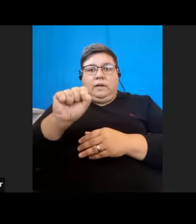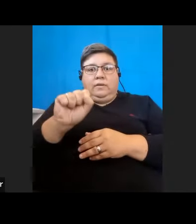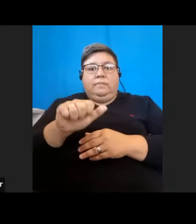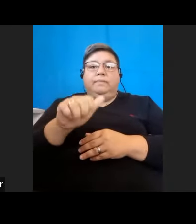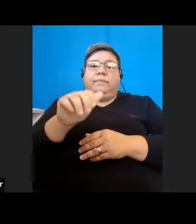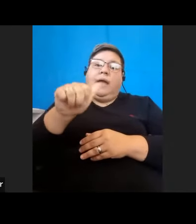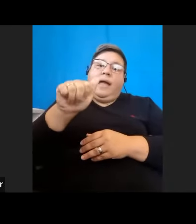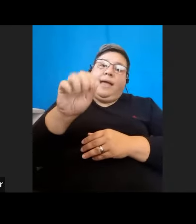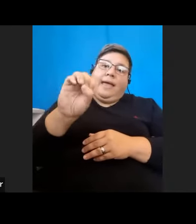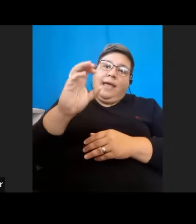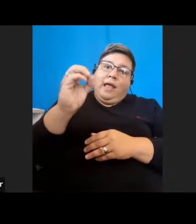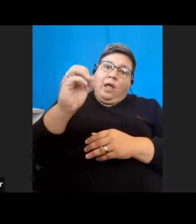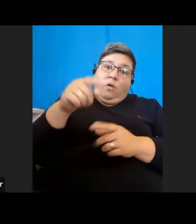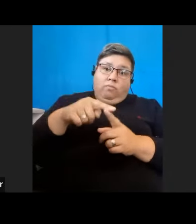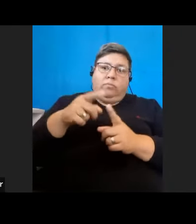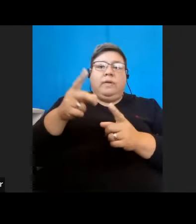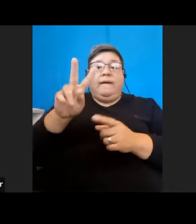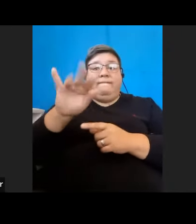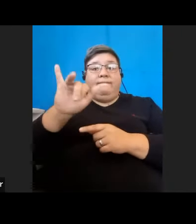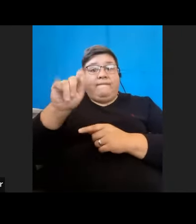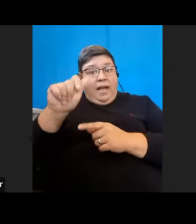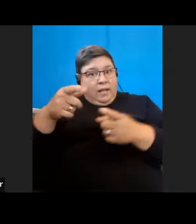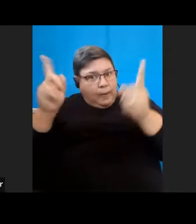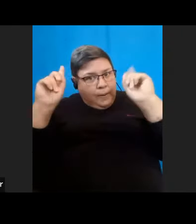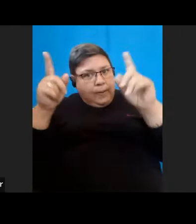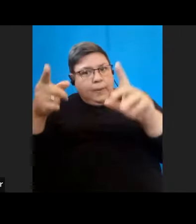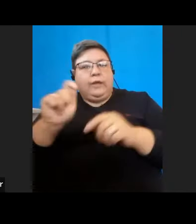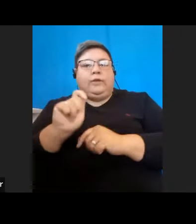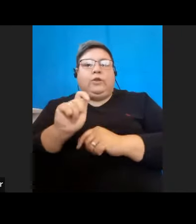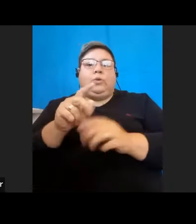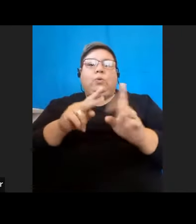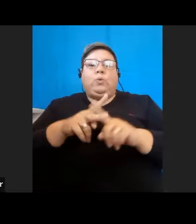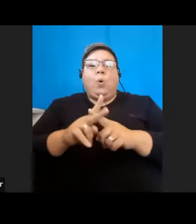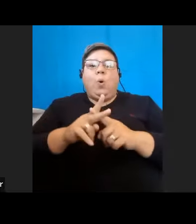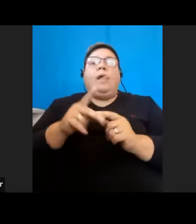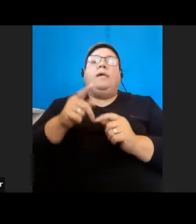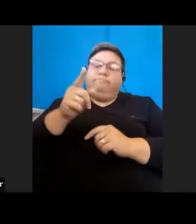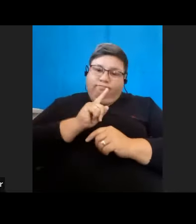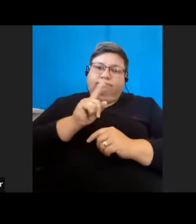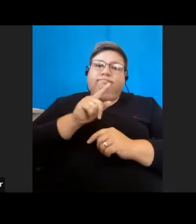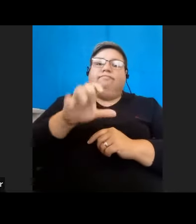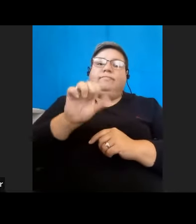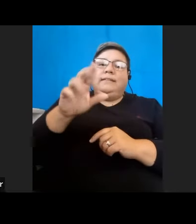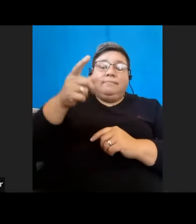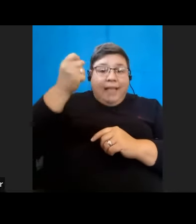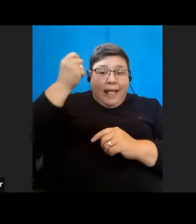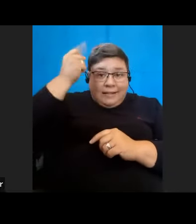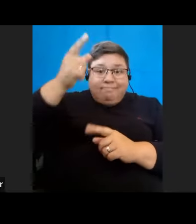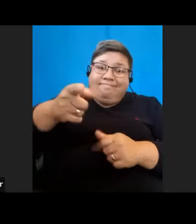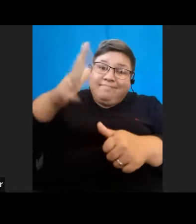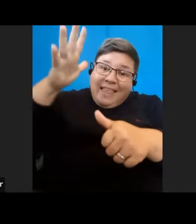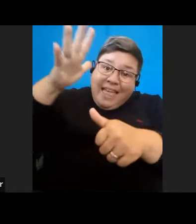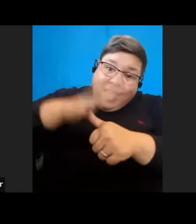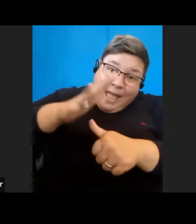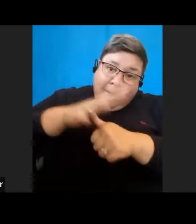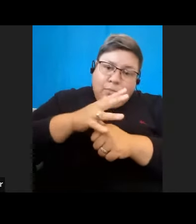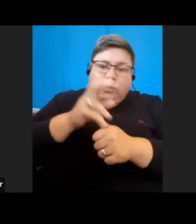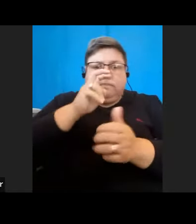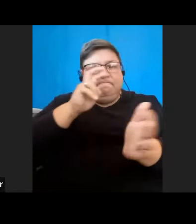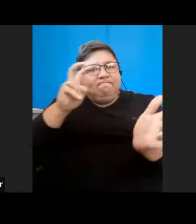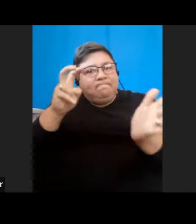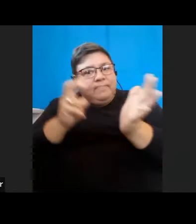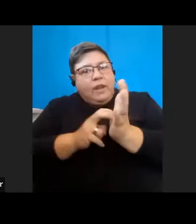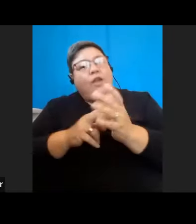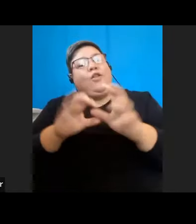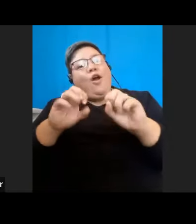is a vital tool in this regard. Therefore, SARS understands the importance of considering the needs of the